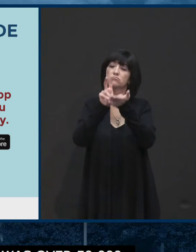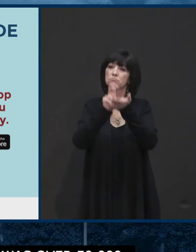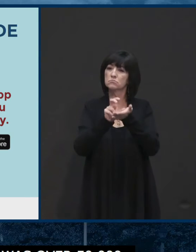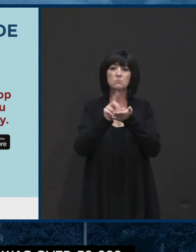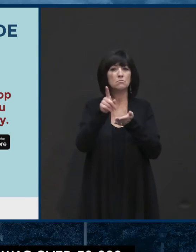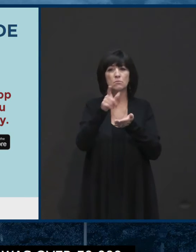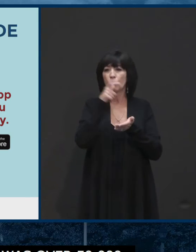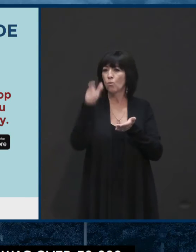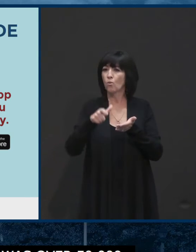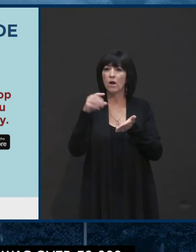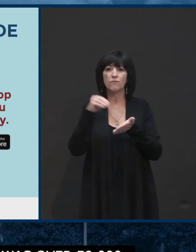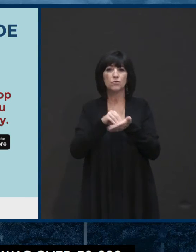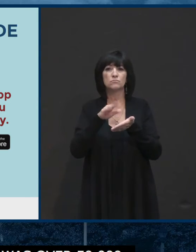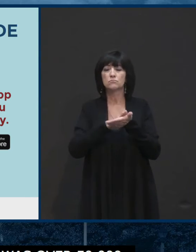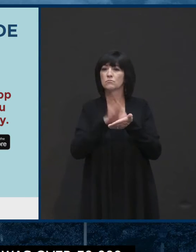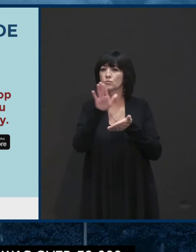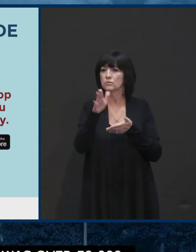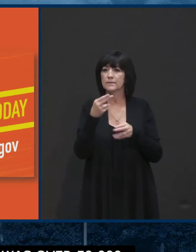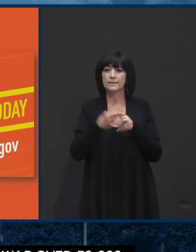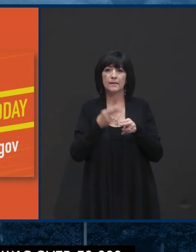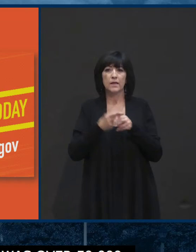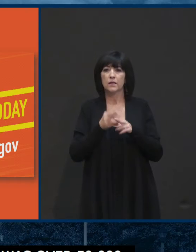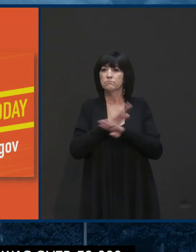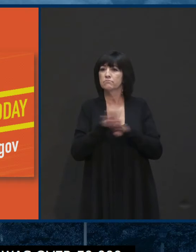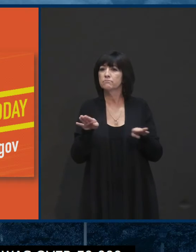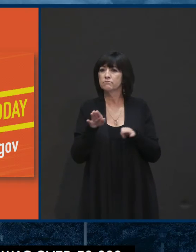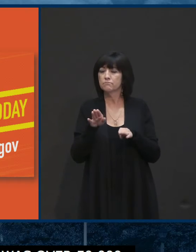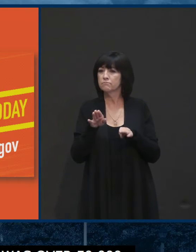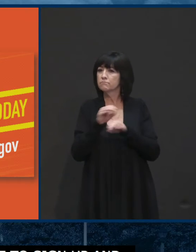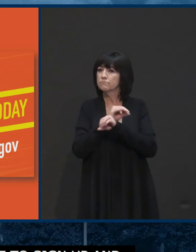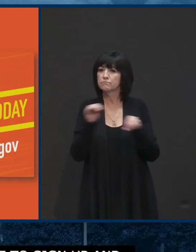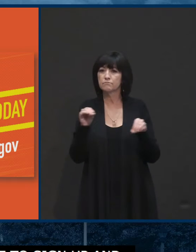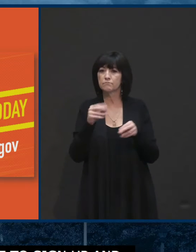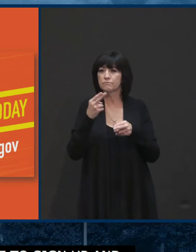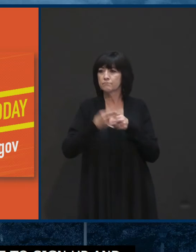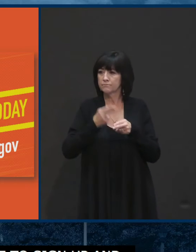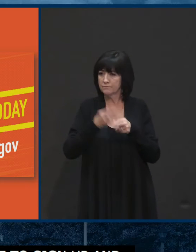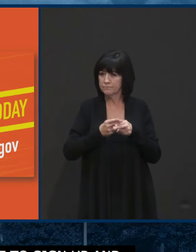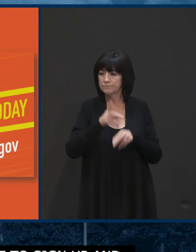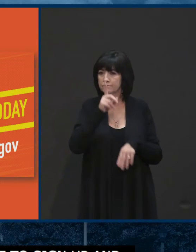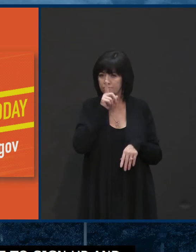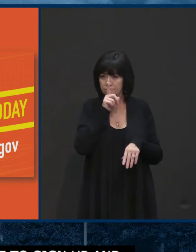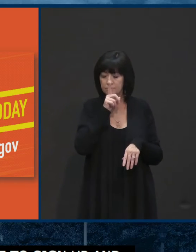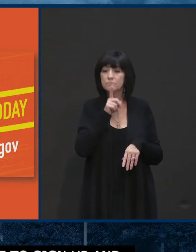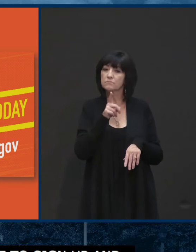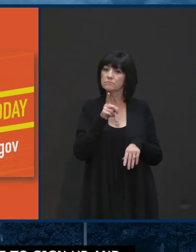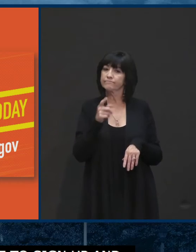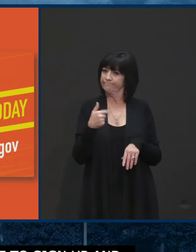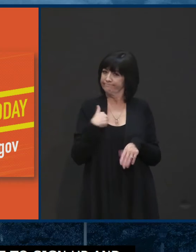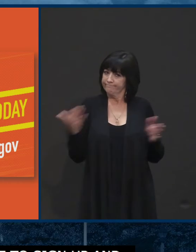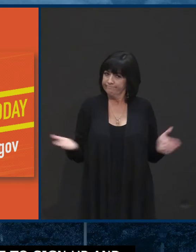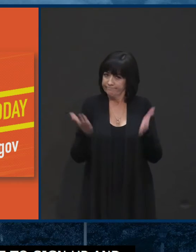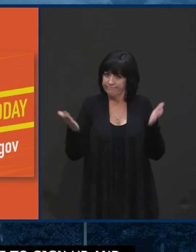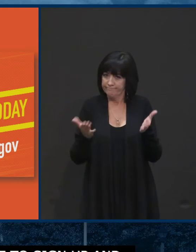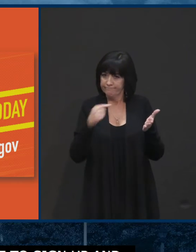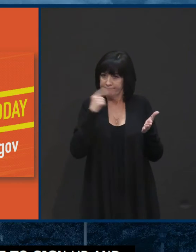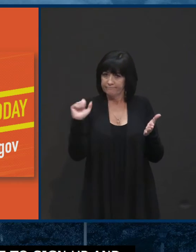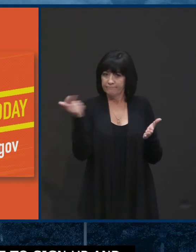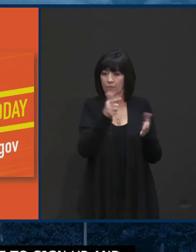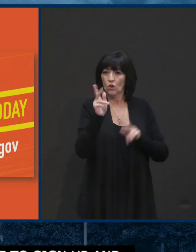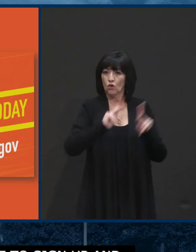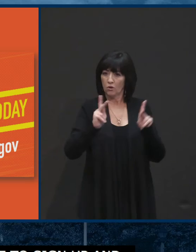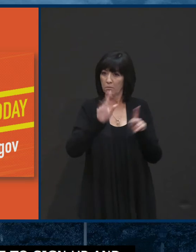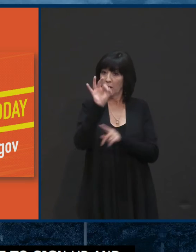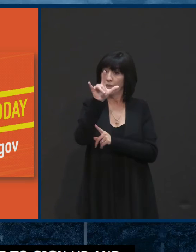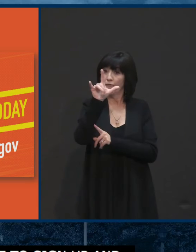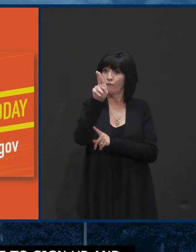anonymously. And again, get your flu shot. One of the concerns that we have now as we move into more of the indoor season, it's